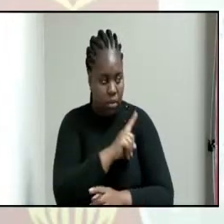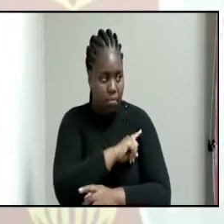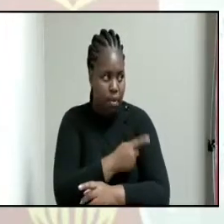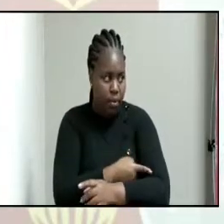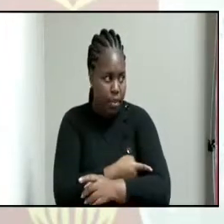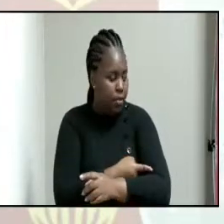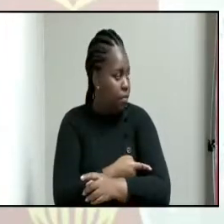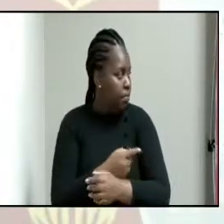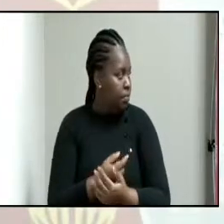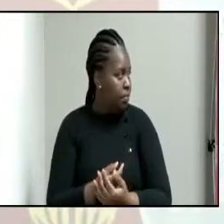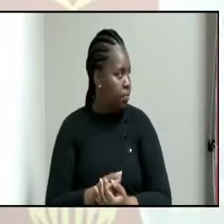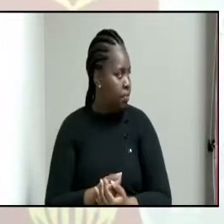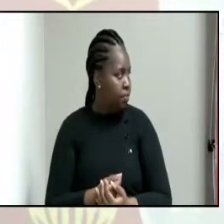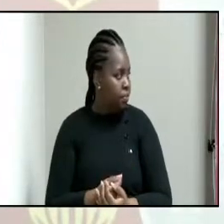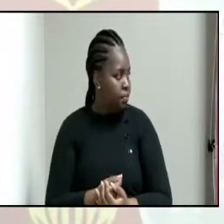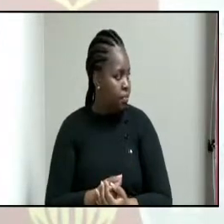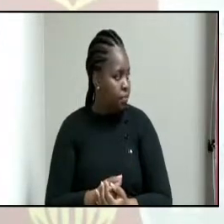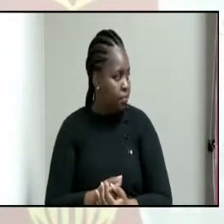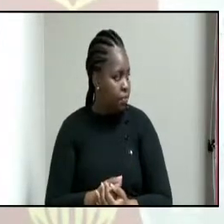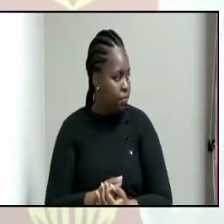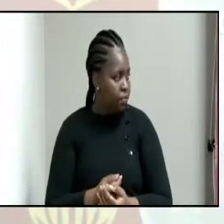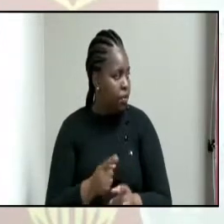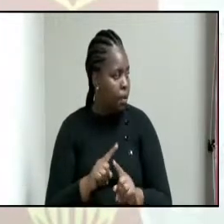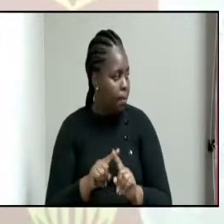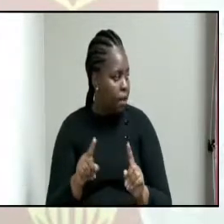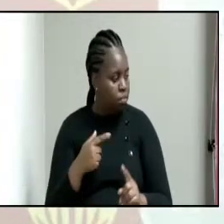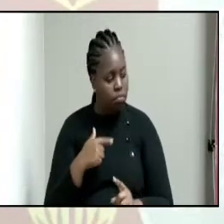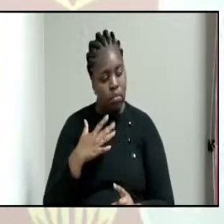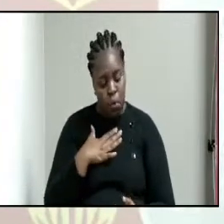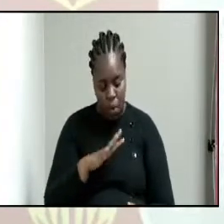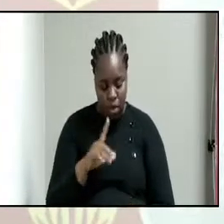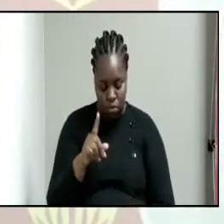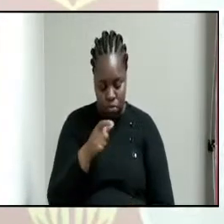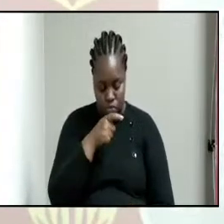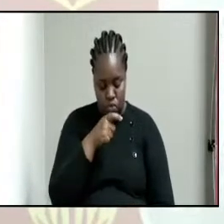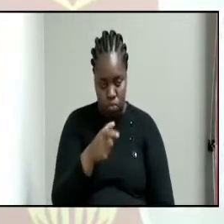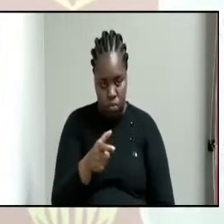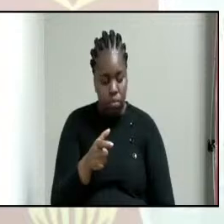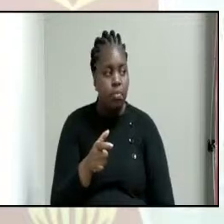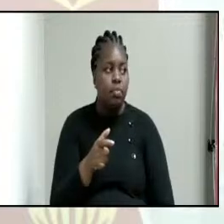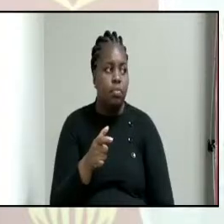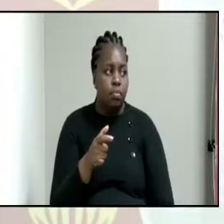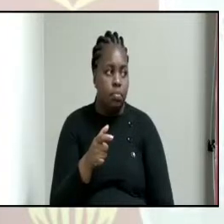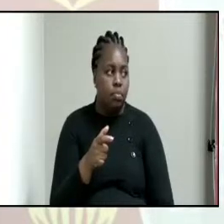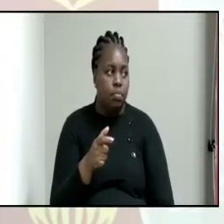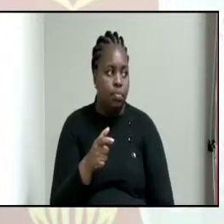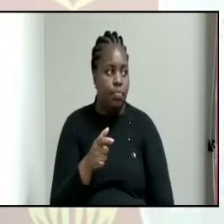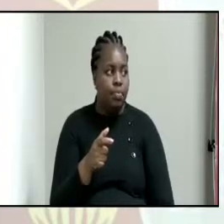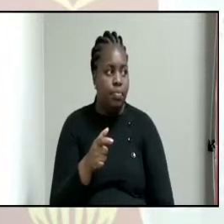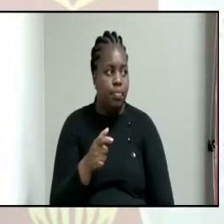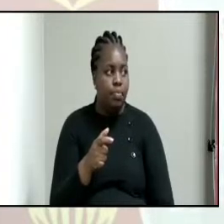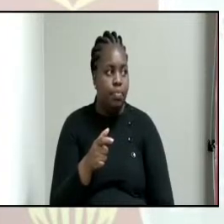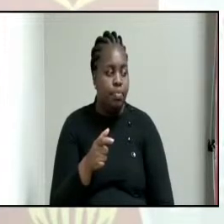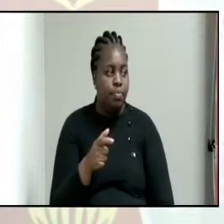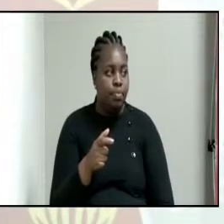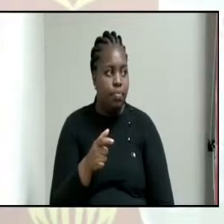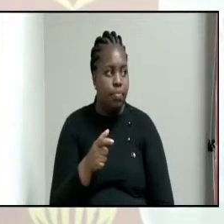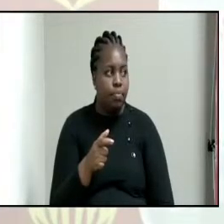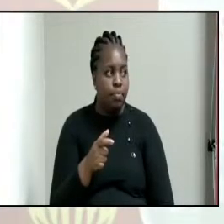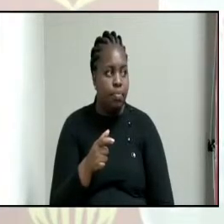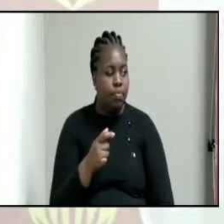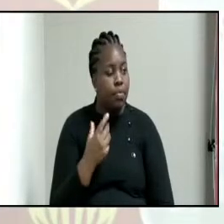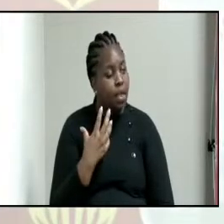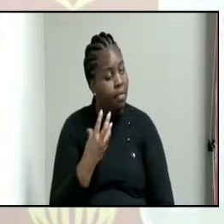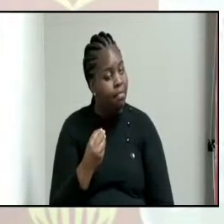powers thereof. And then, but what I would like you to comment on, is there any